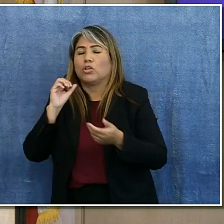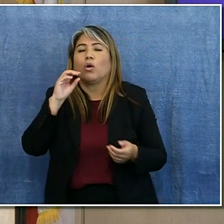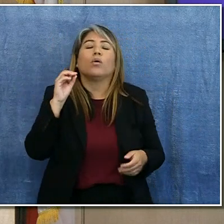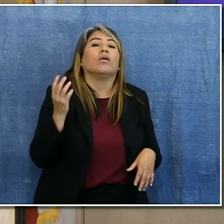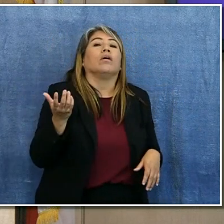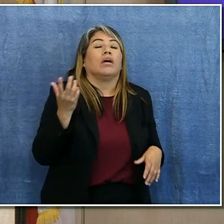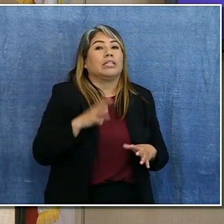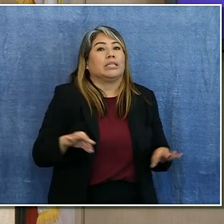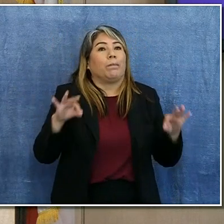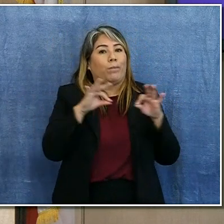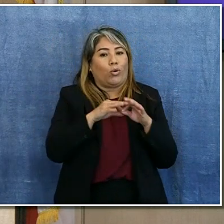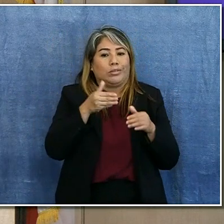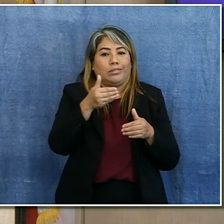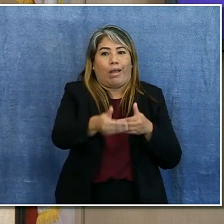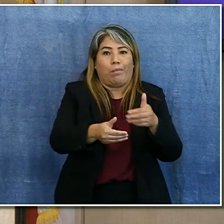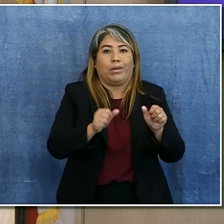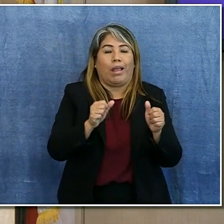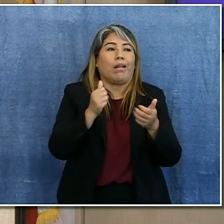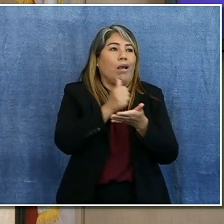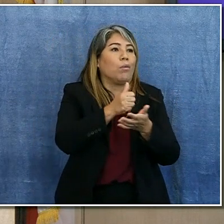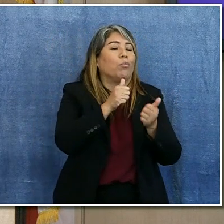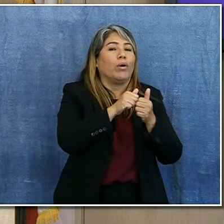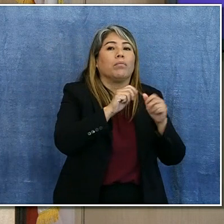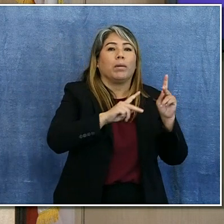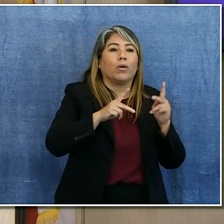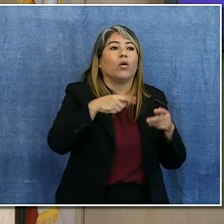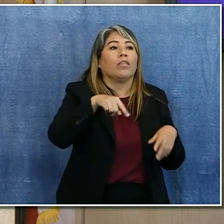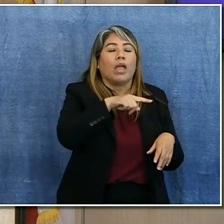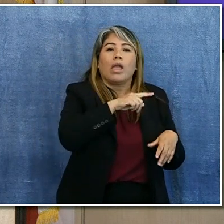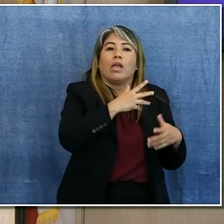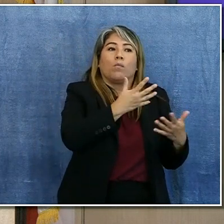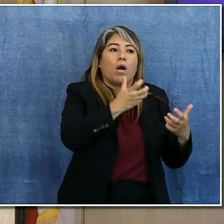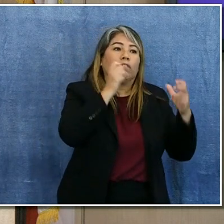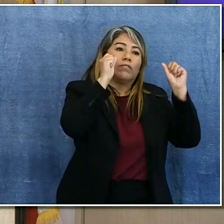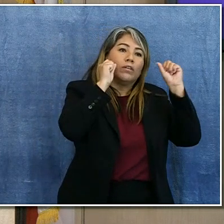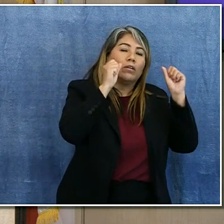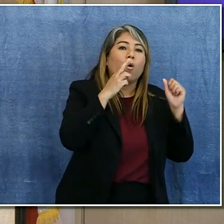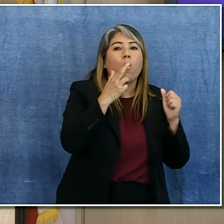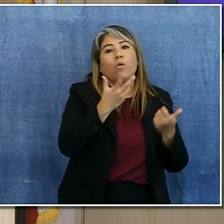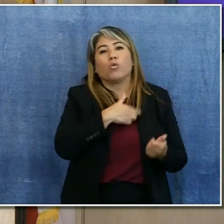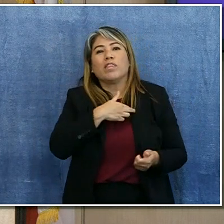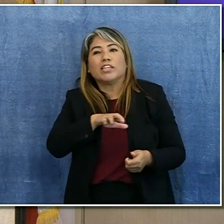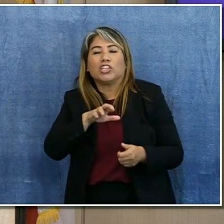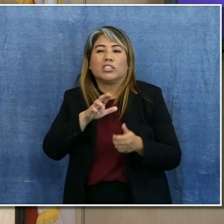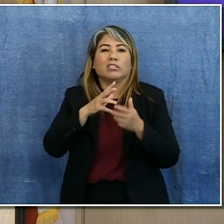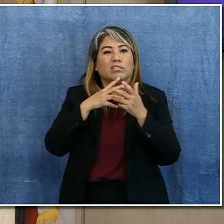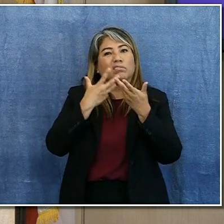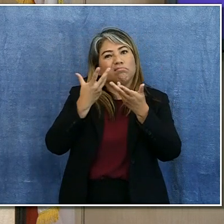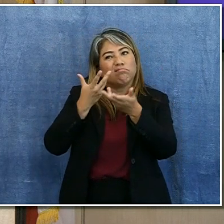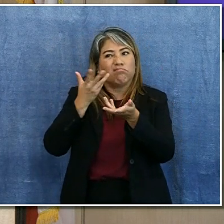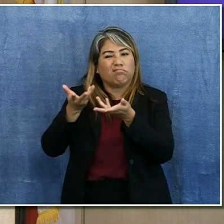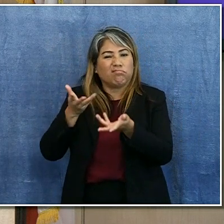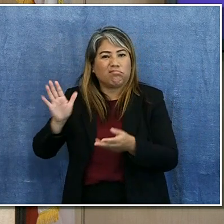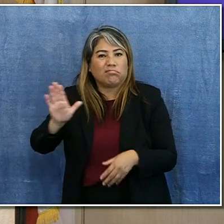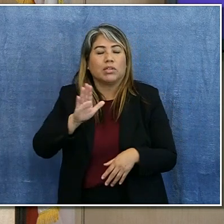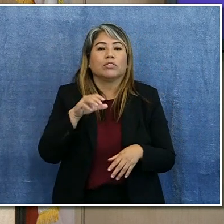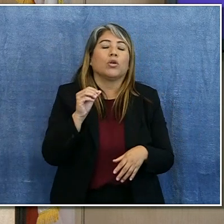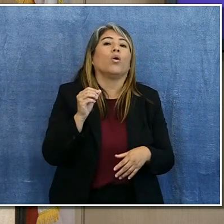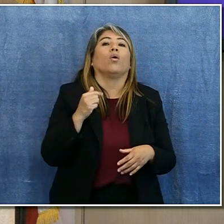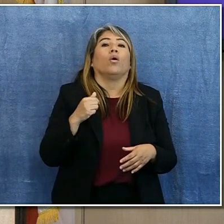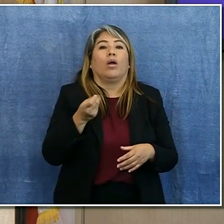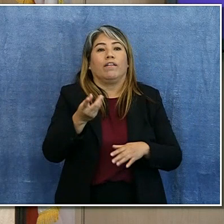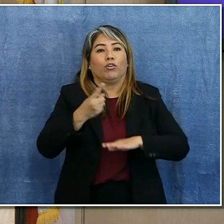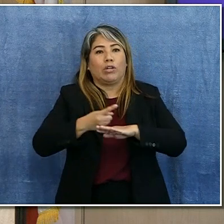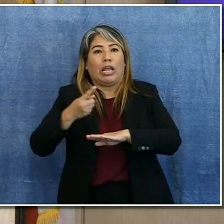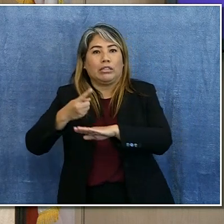step that could help in fitness and religious observances in a better setting. So we will, in the coming days, be able to